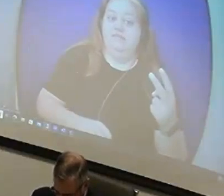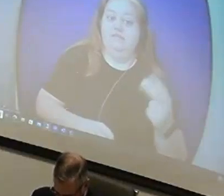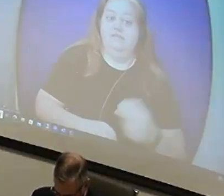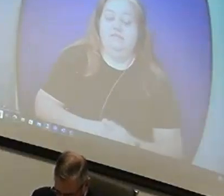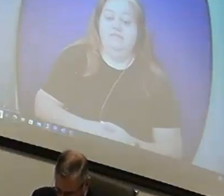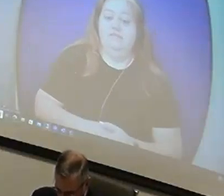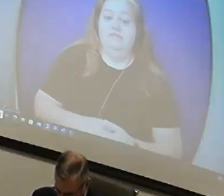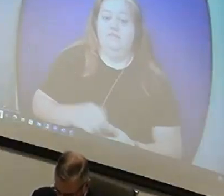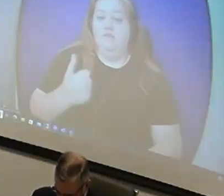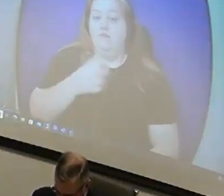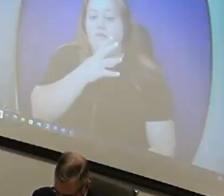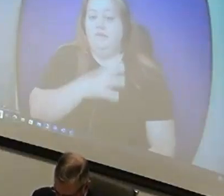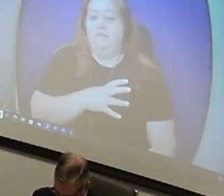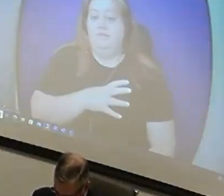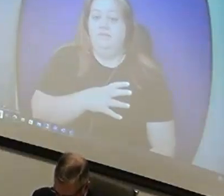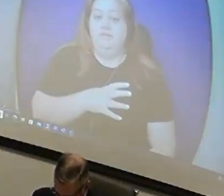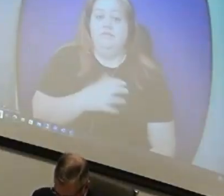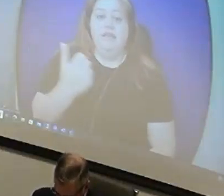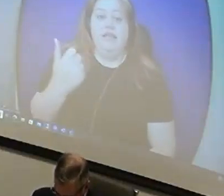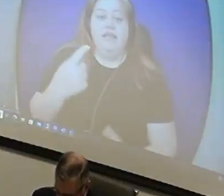Second. Thanks, Peg. Any discussion?